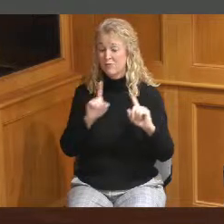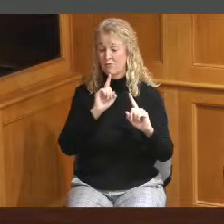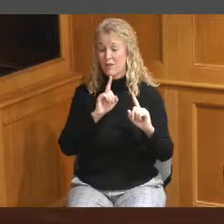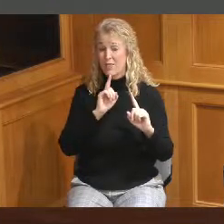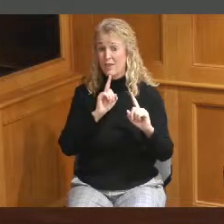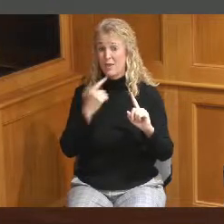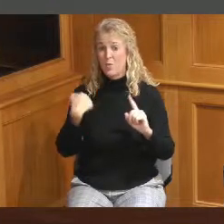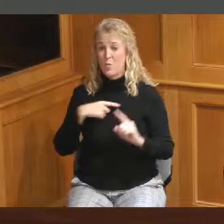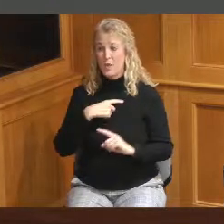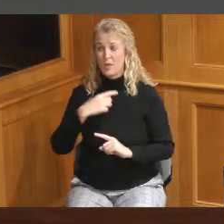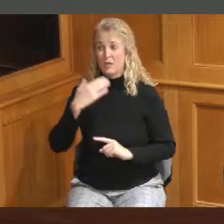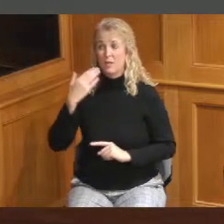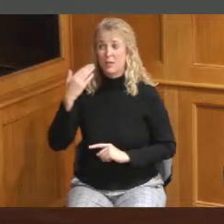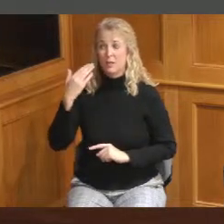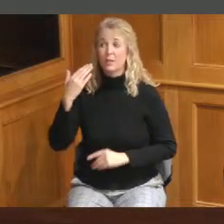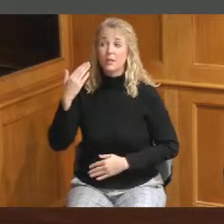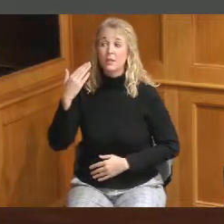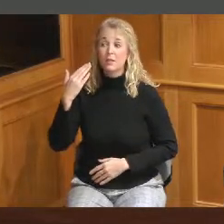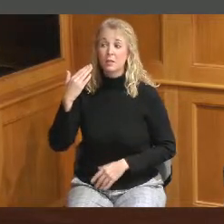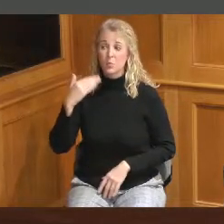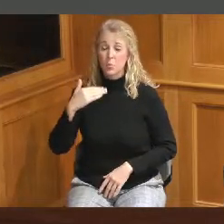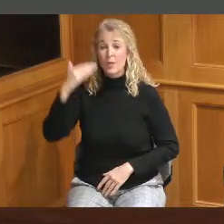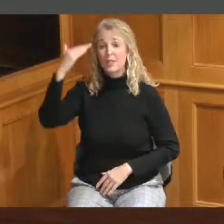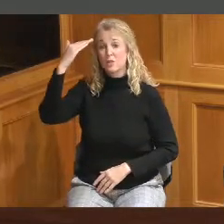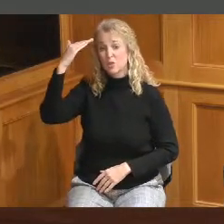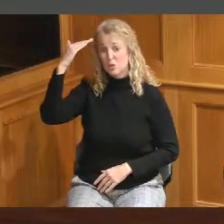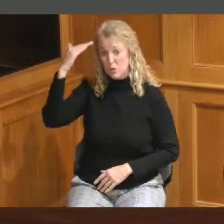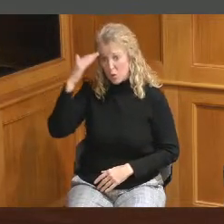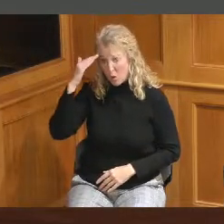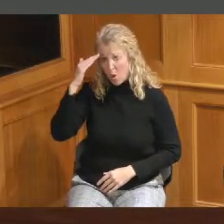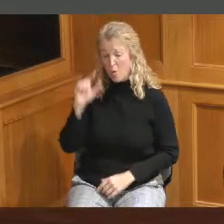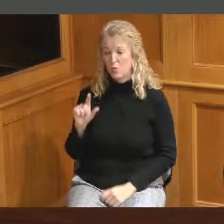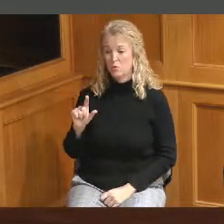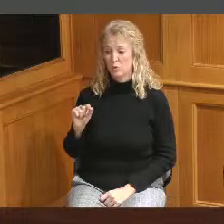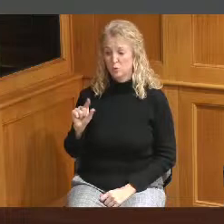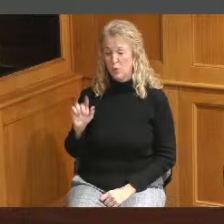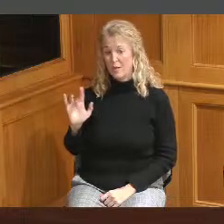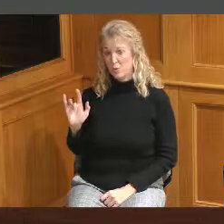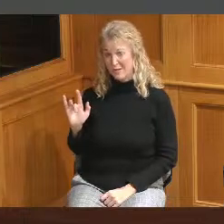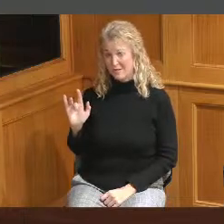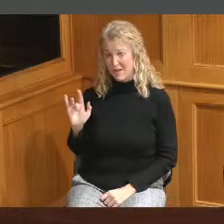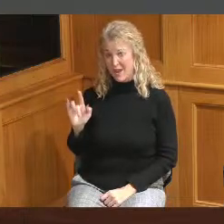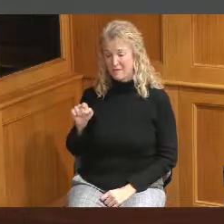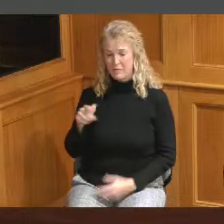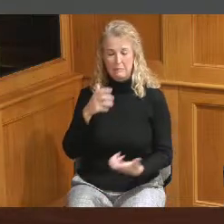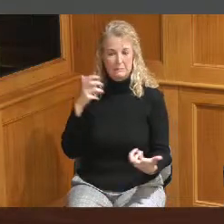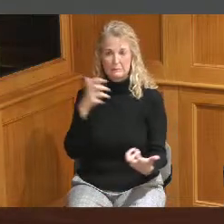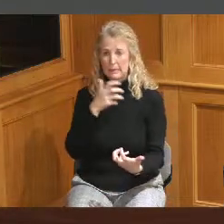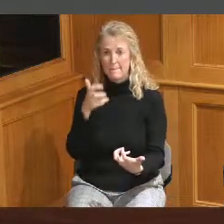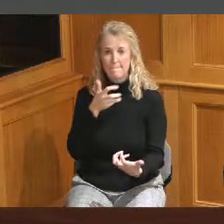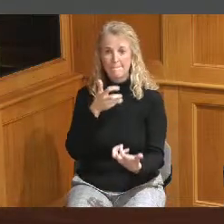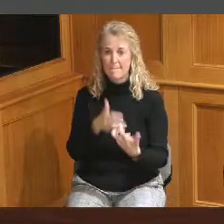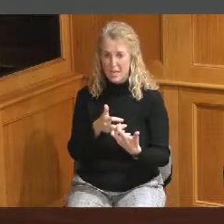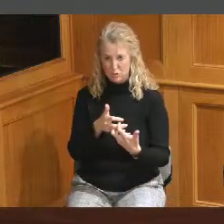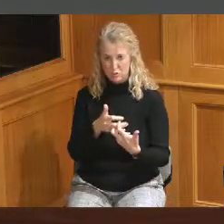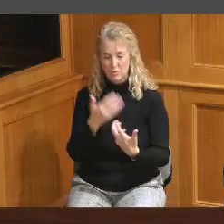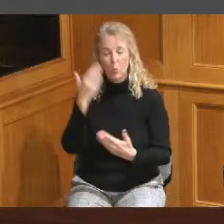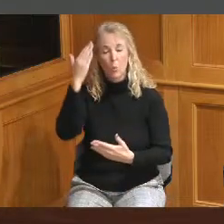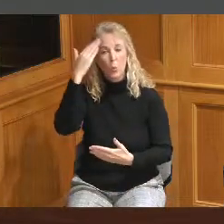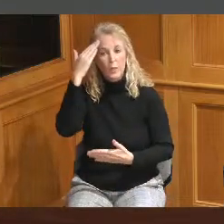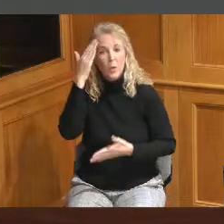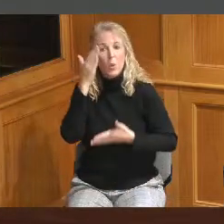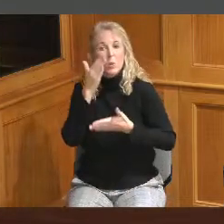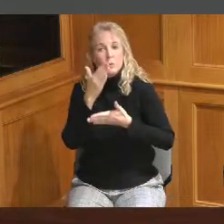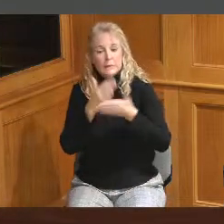ultimately we know that, as Lisa indicated, in 2025, this fits perfectly within the budget. There are cost increases as we